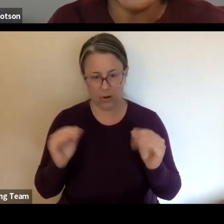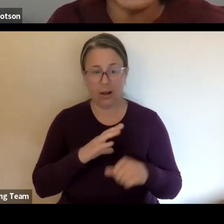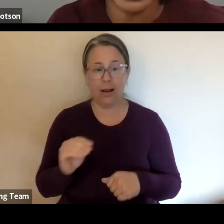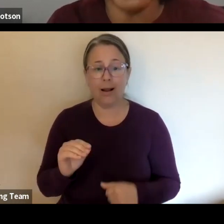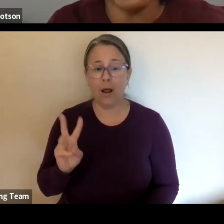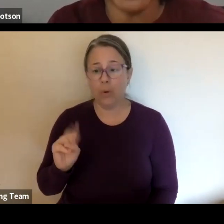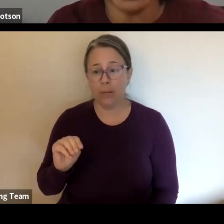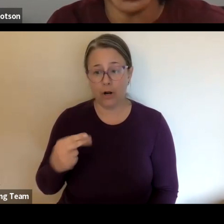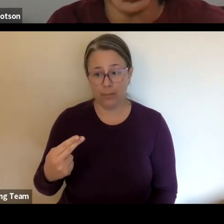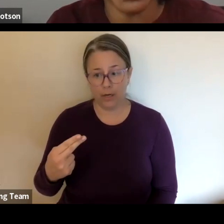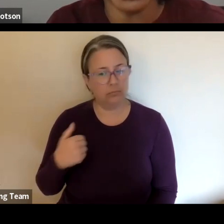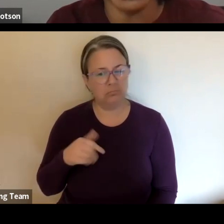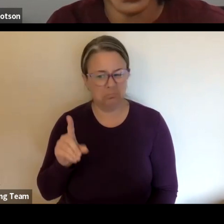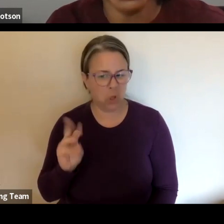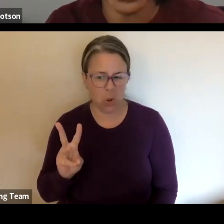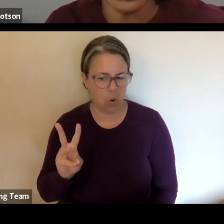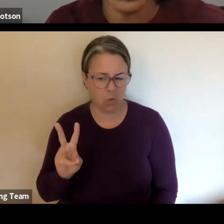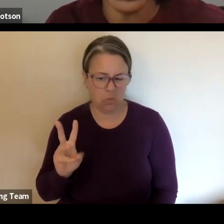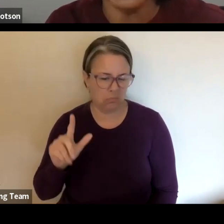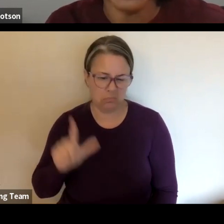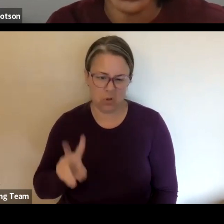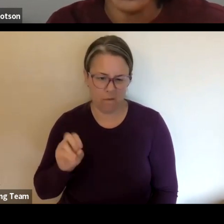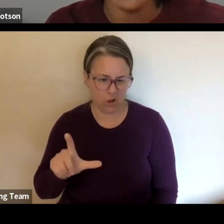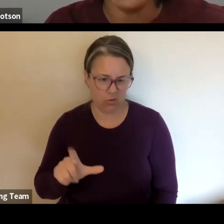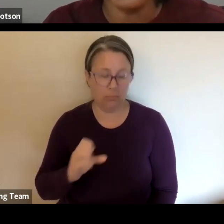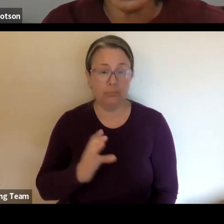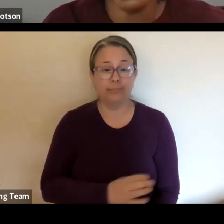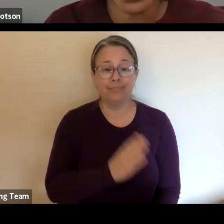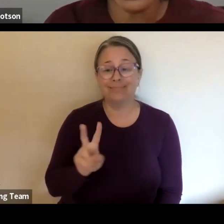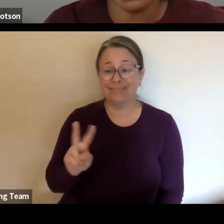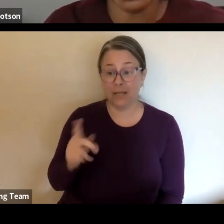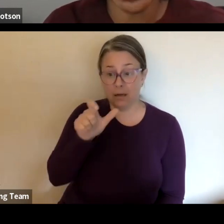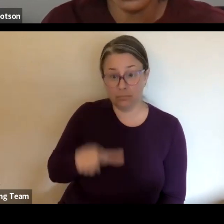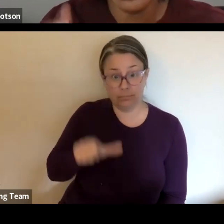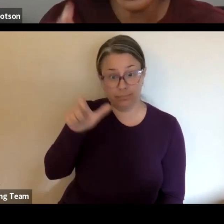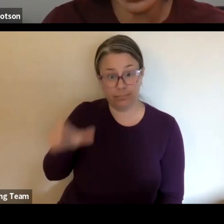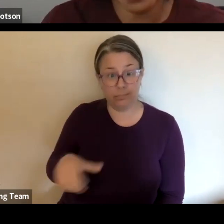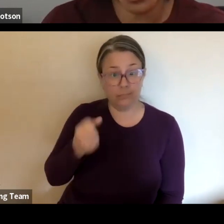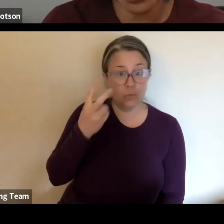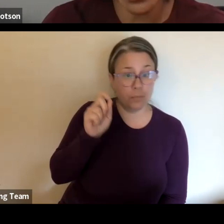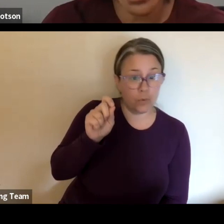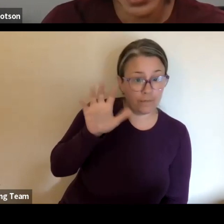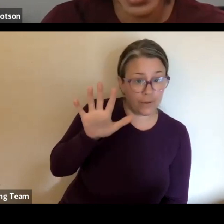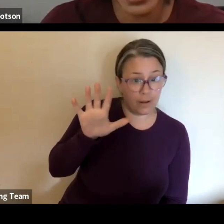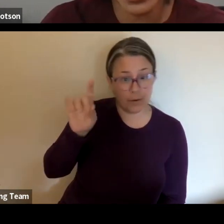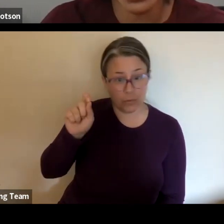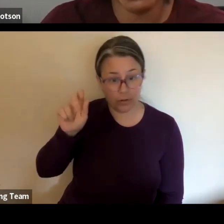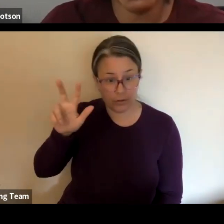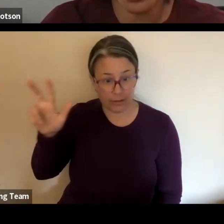represents people who had been depressed, but didn't have very many white matter hyperintensities. So you can think of that